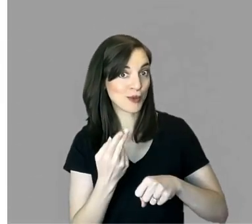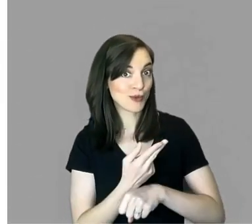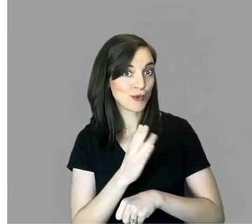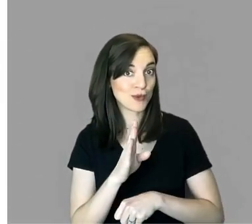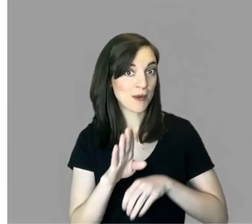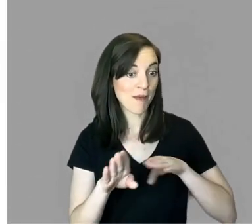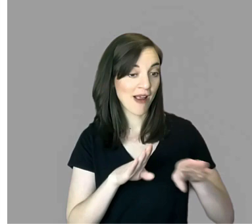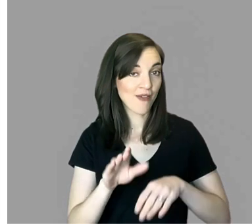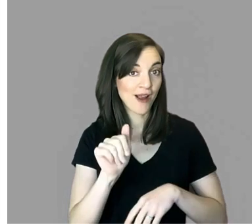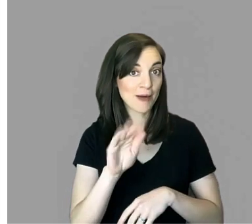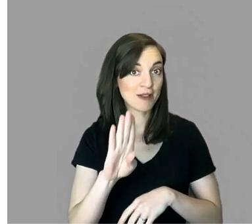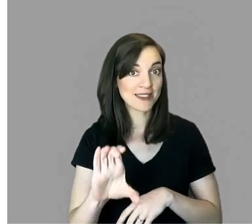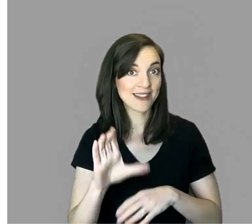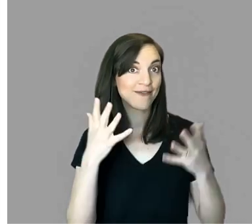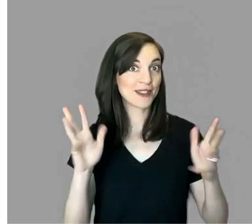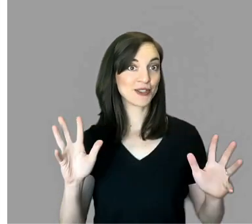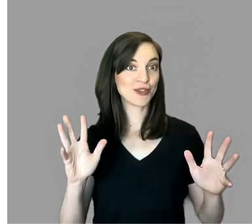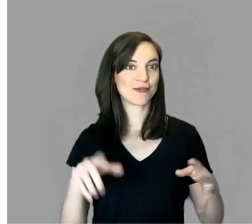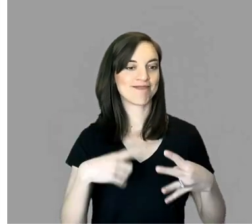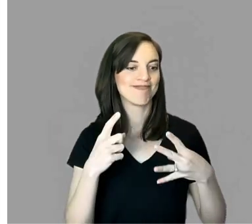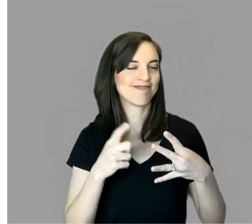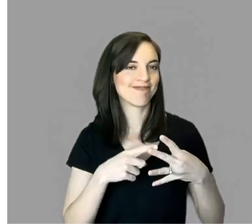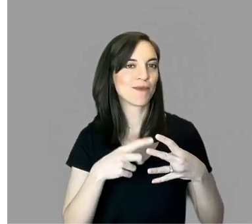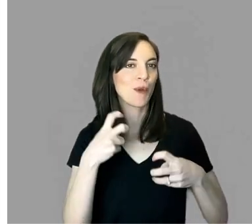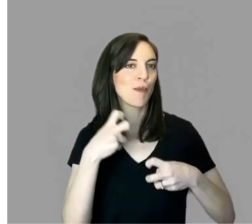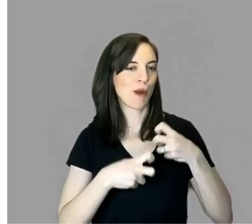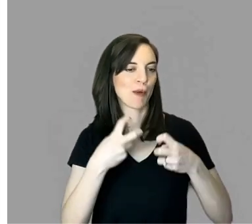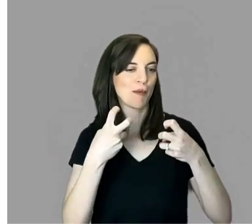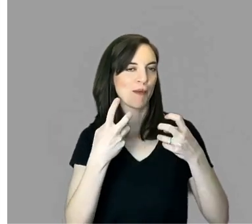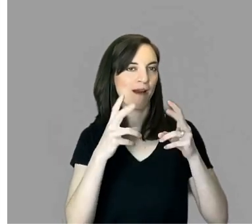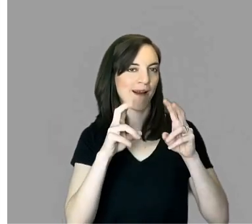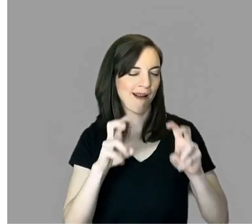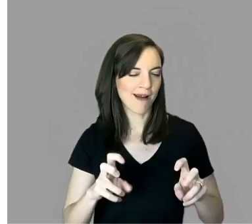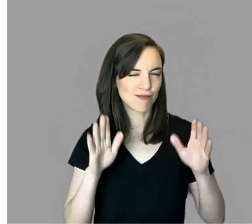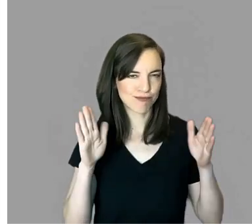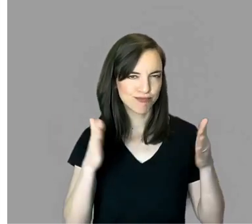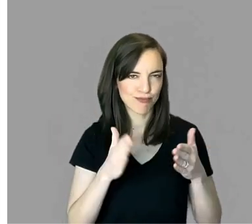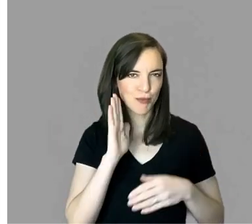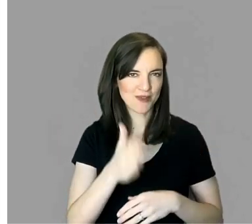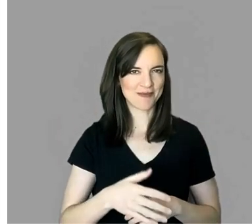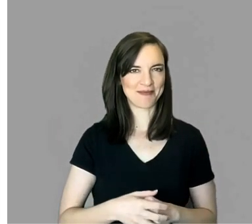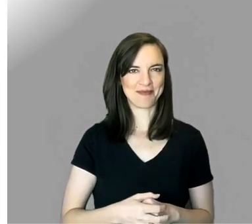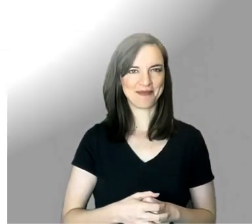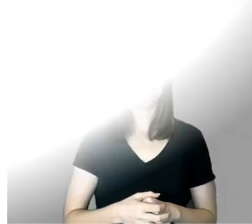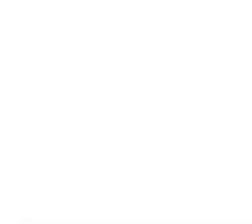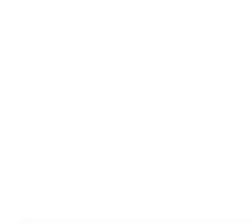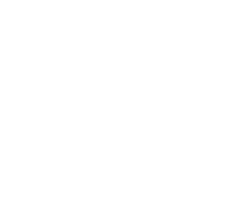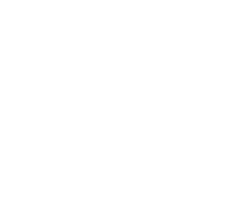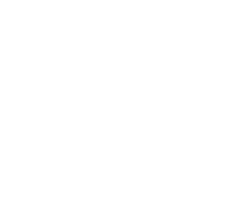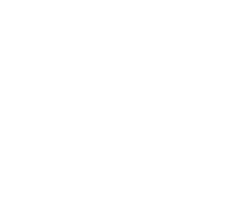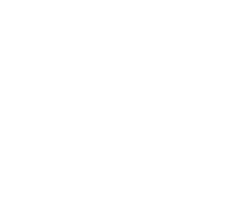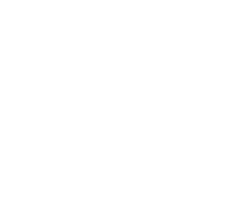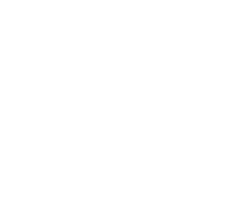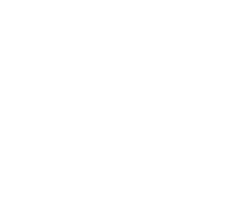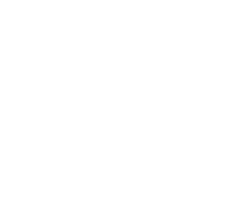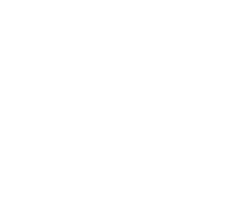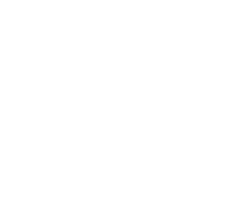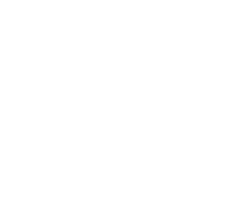So we know how to identify the problem using the behavior ABCs. Let's talk about analyzing the problem.